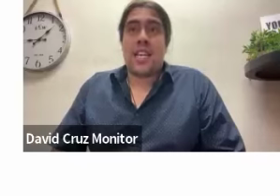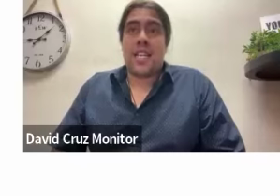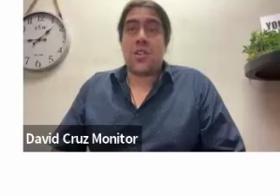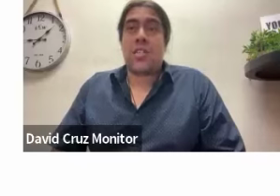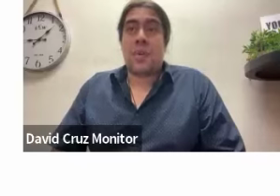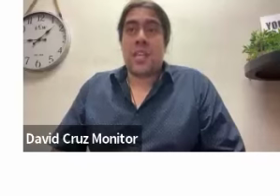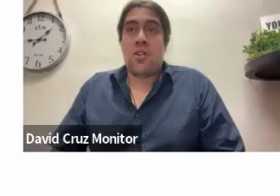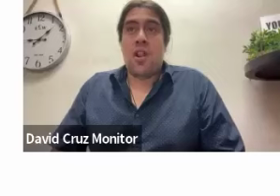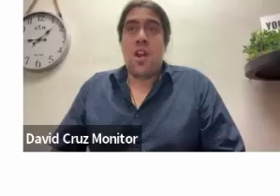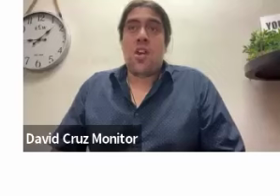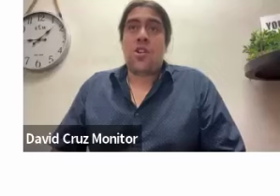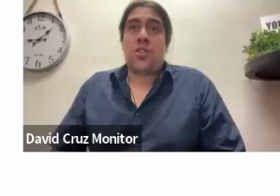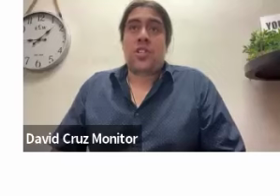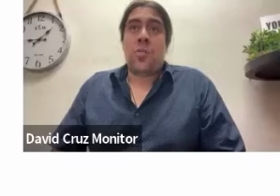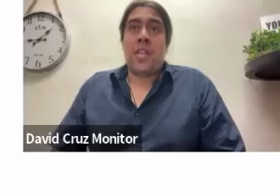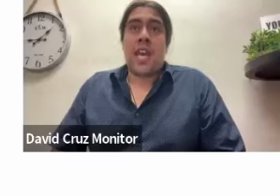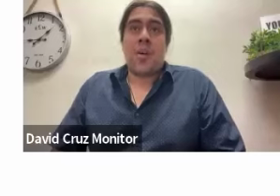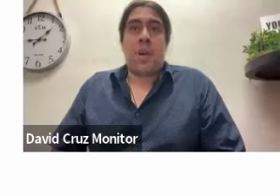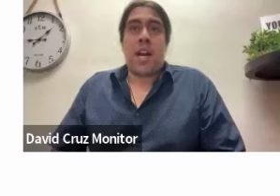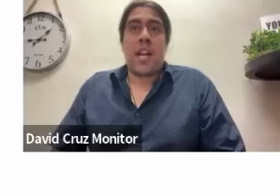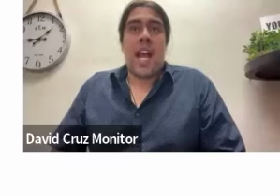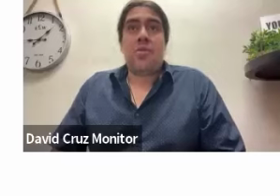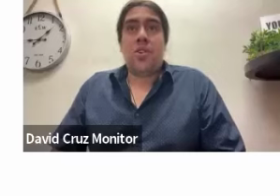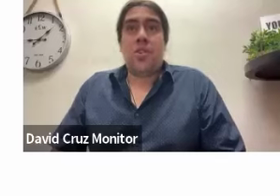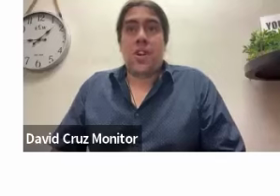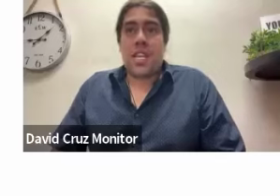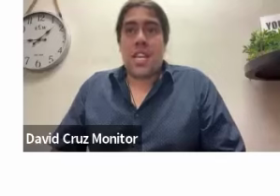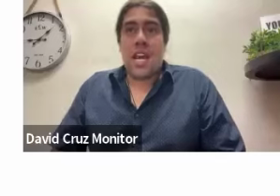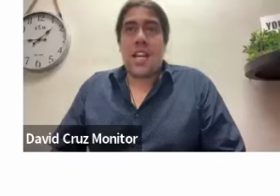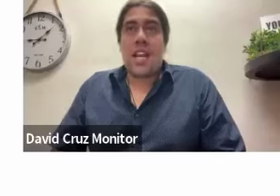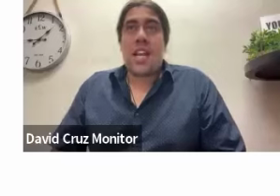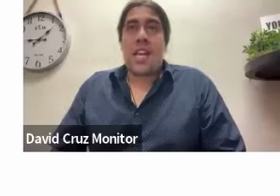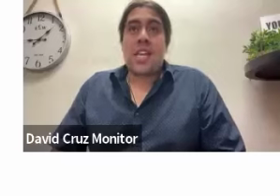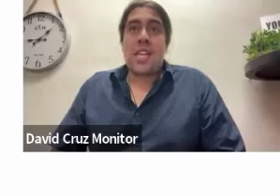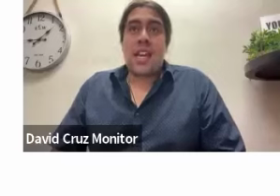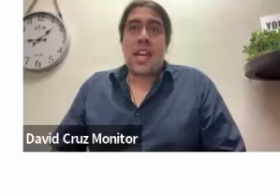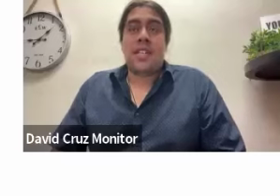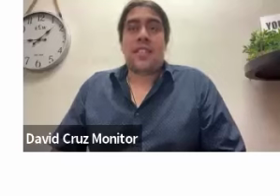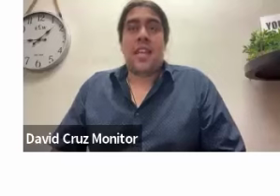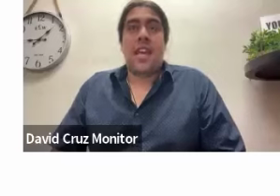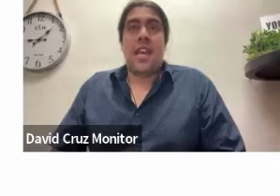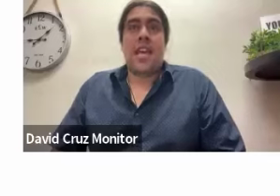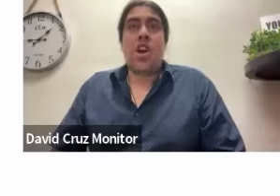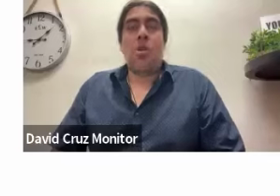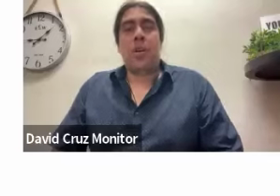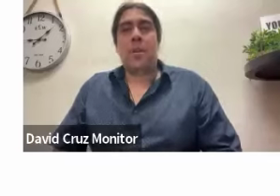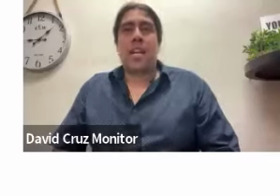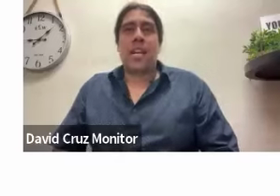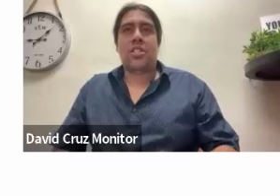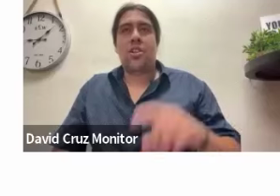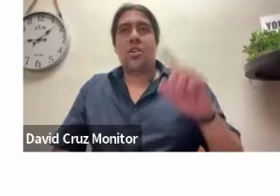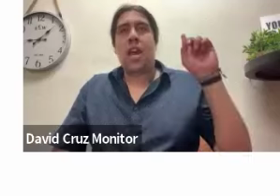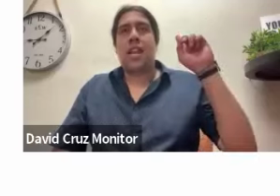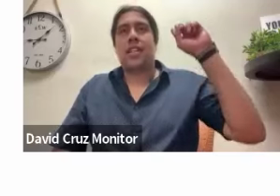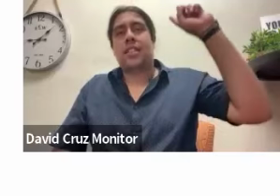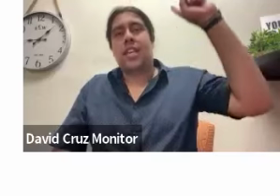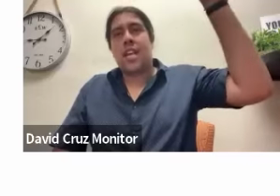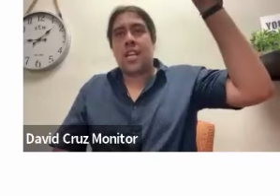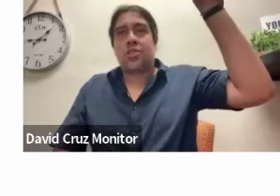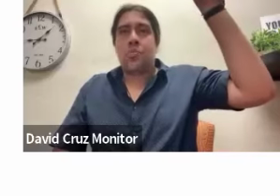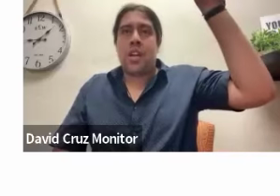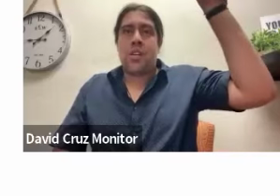ya sea inglés o español. No se le olvide apagar el audio original y este y oprimir listo en